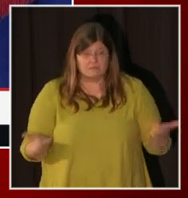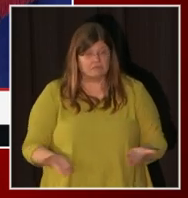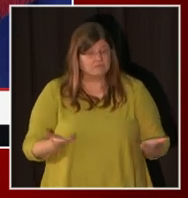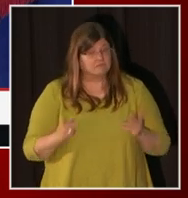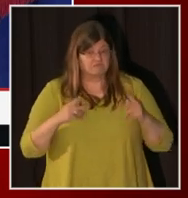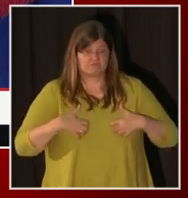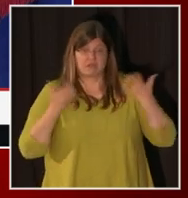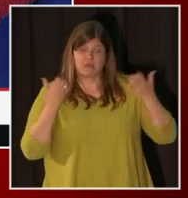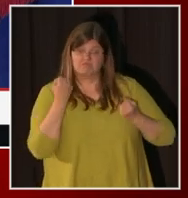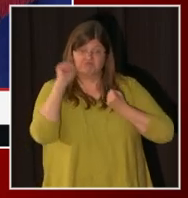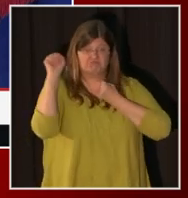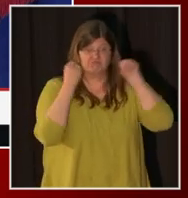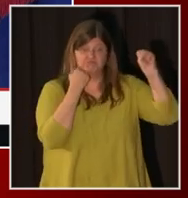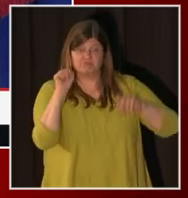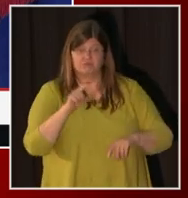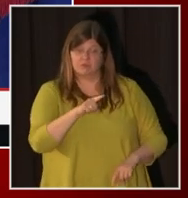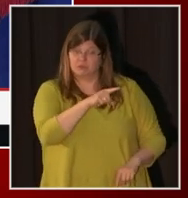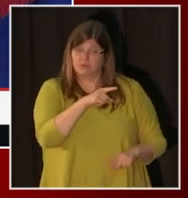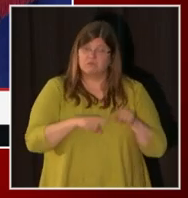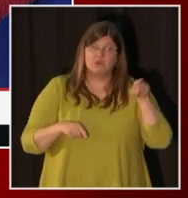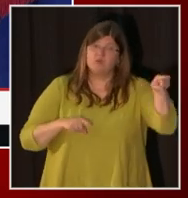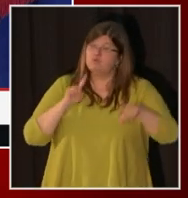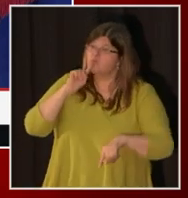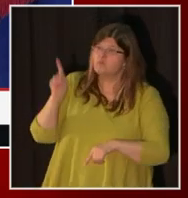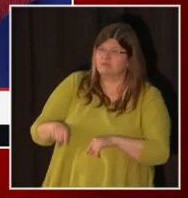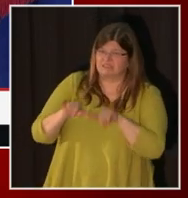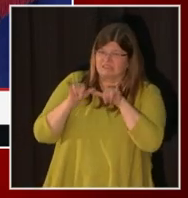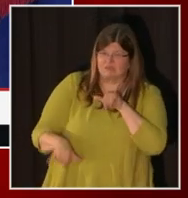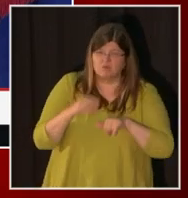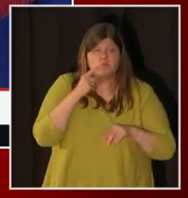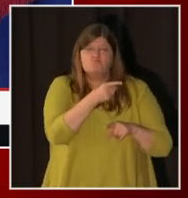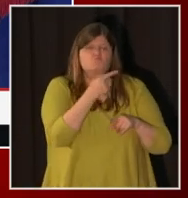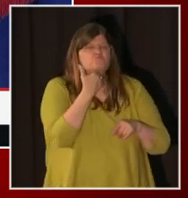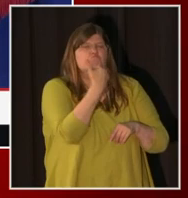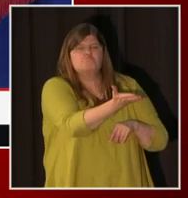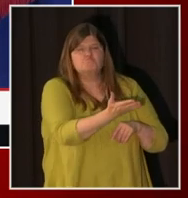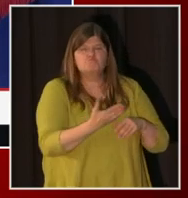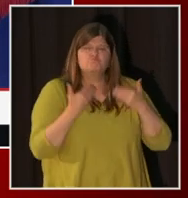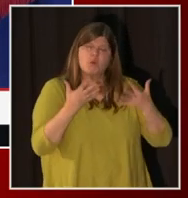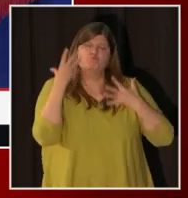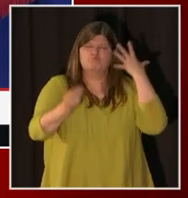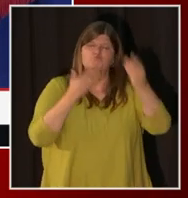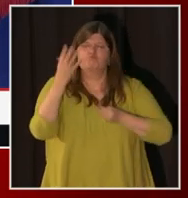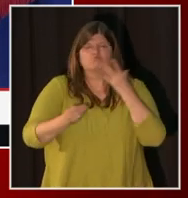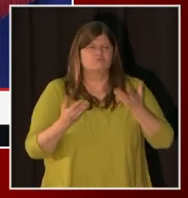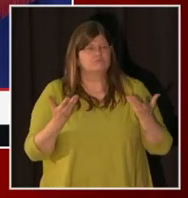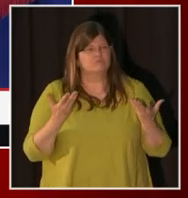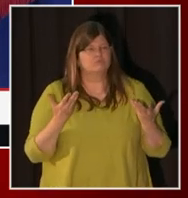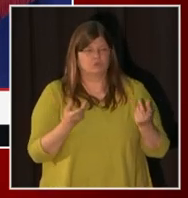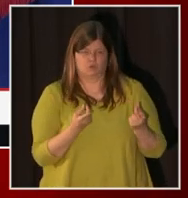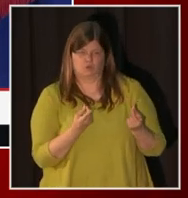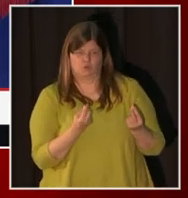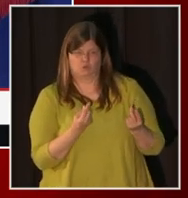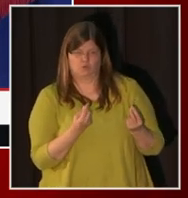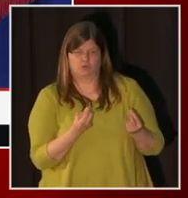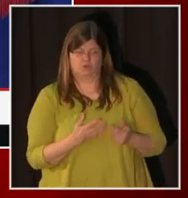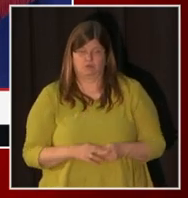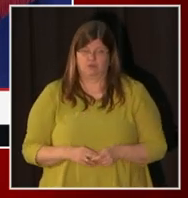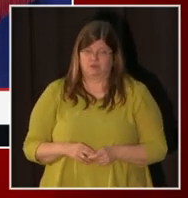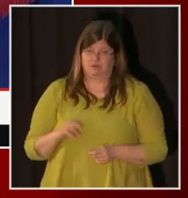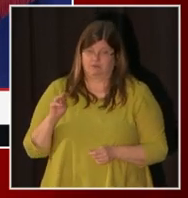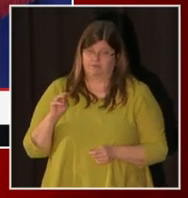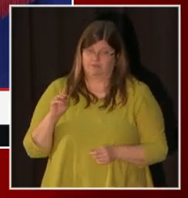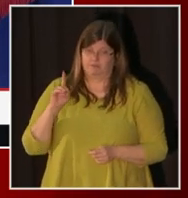restrictions when you're planning for how this virus spreads across the city? Well, I think that DC residents and